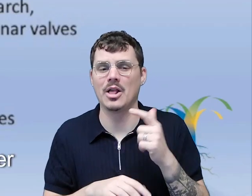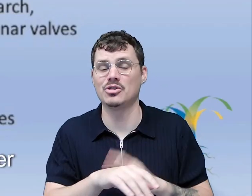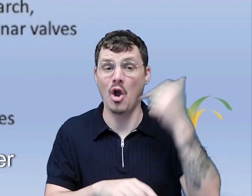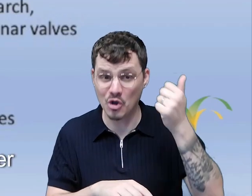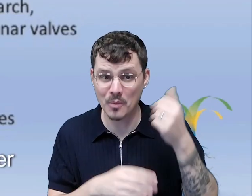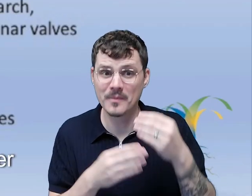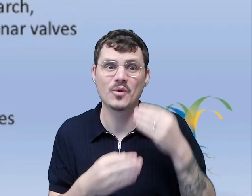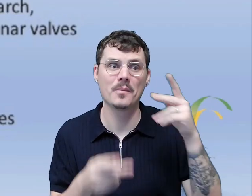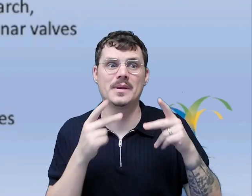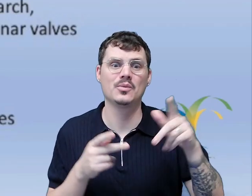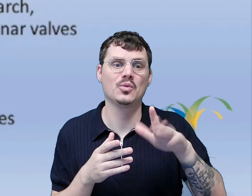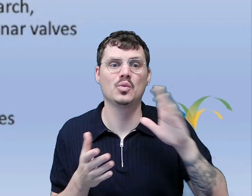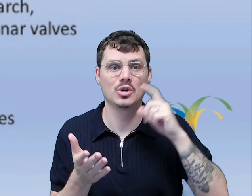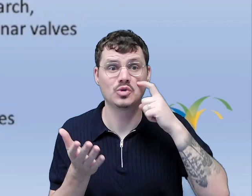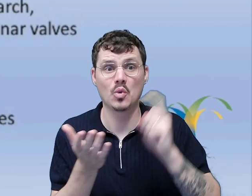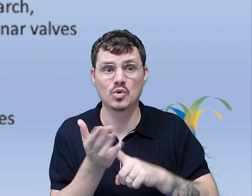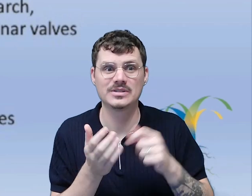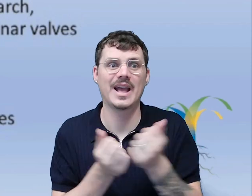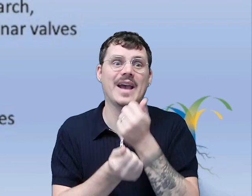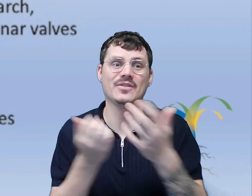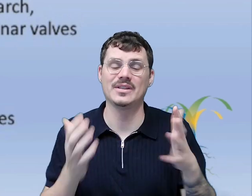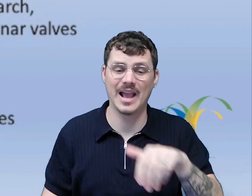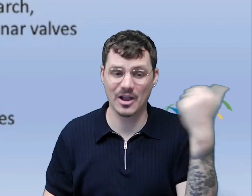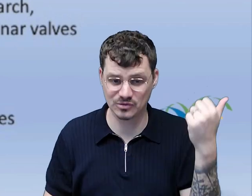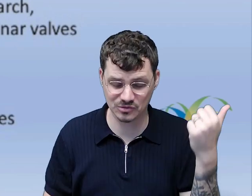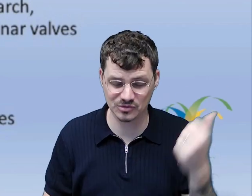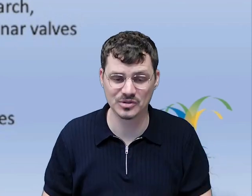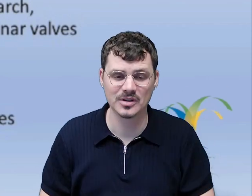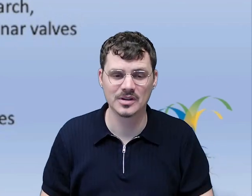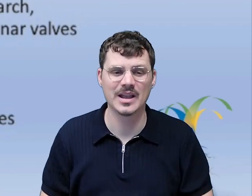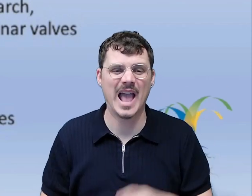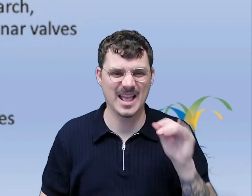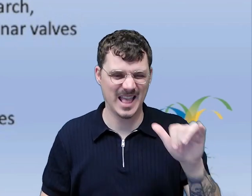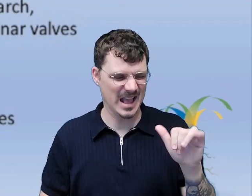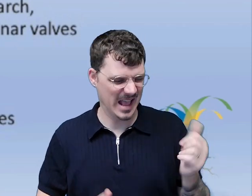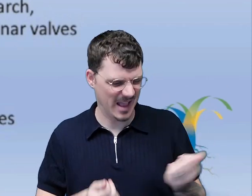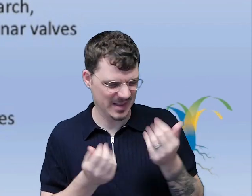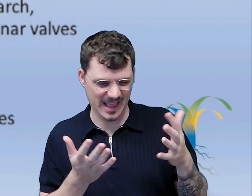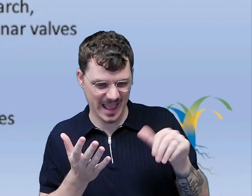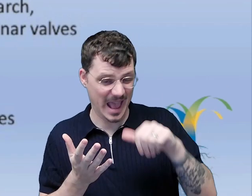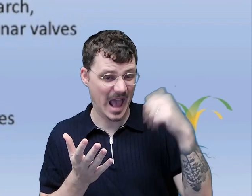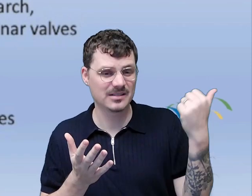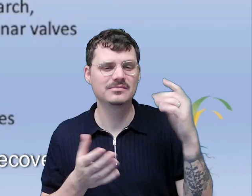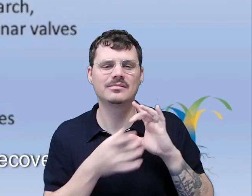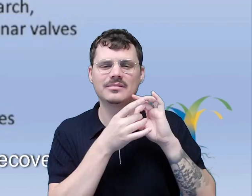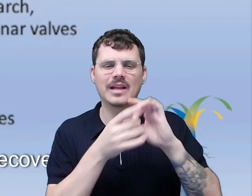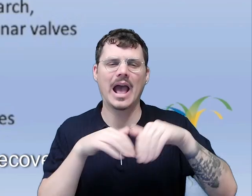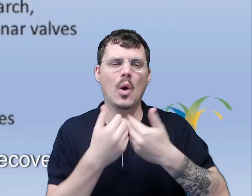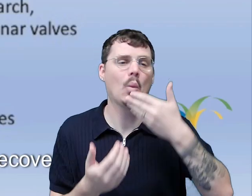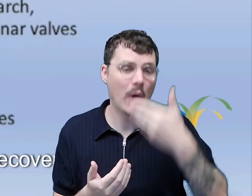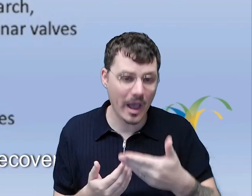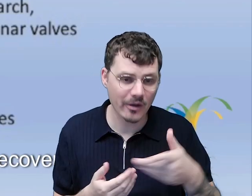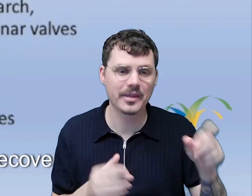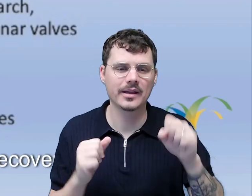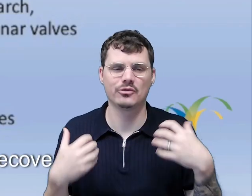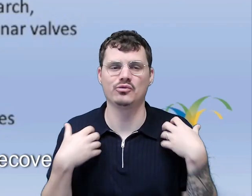little bit longer before people notice everything else. And the everything else has to do with